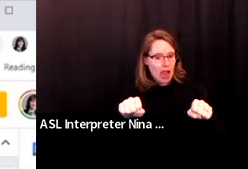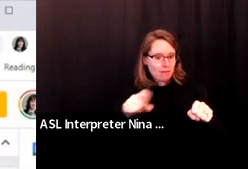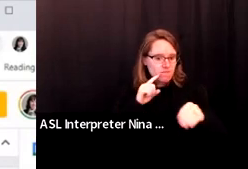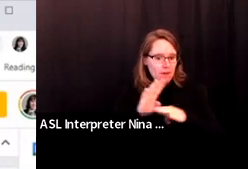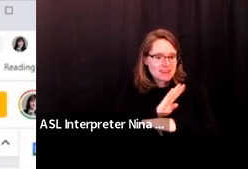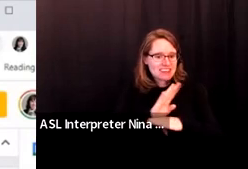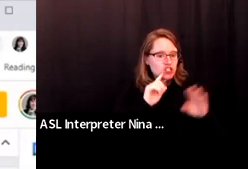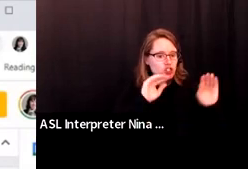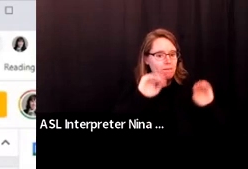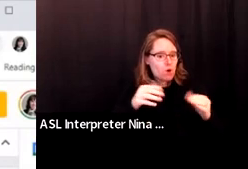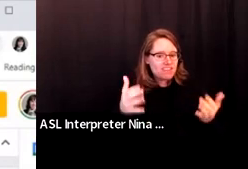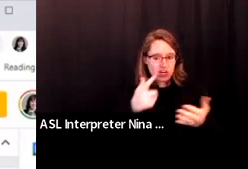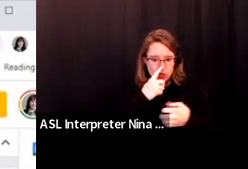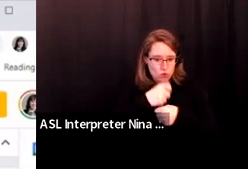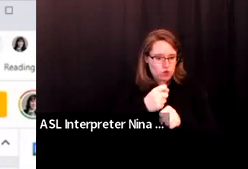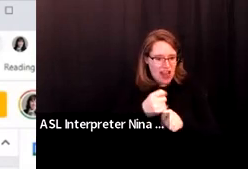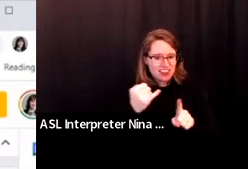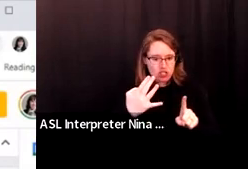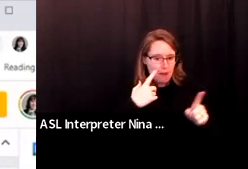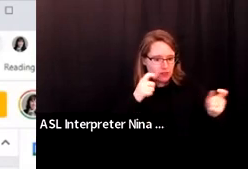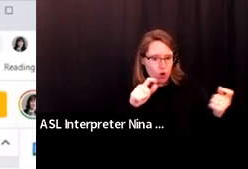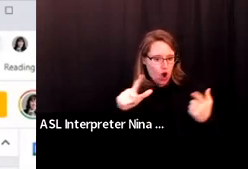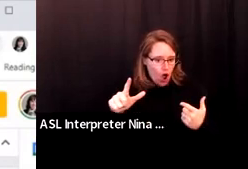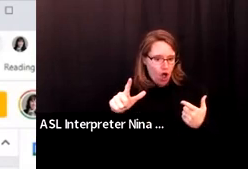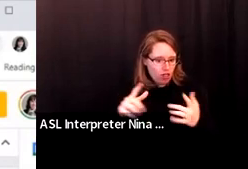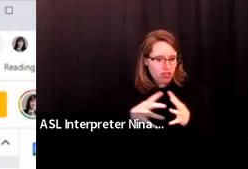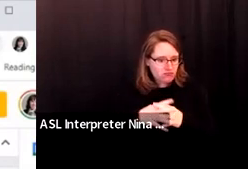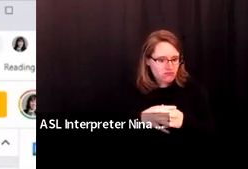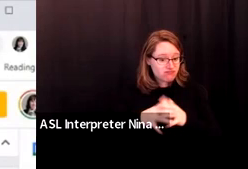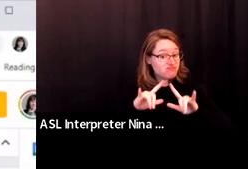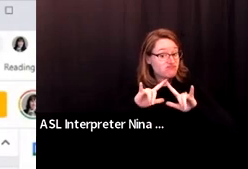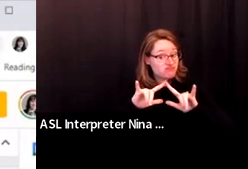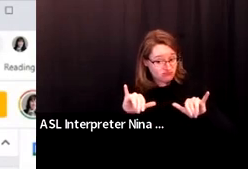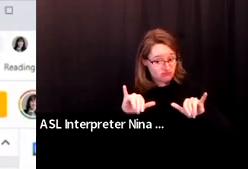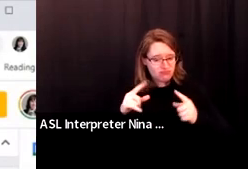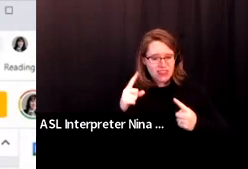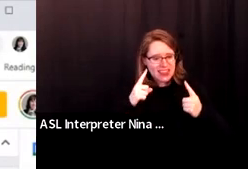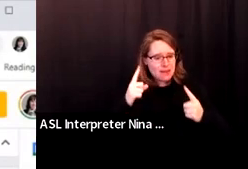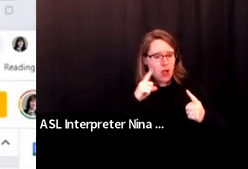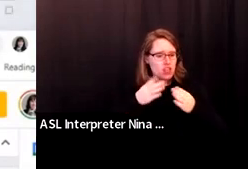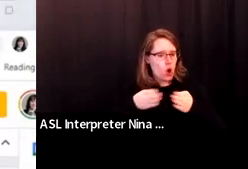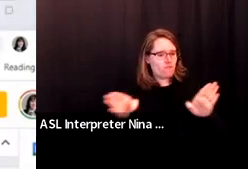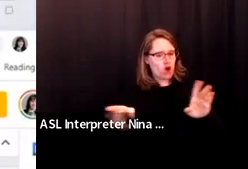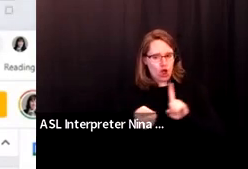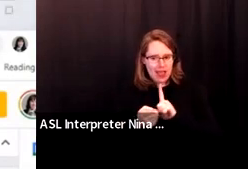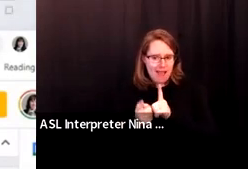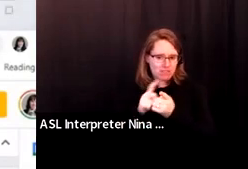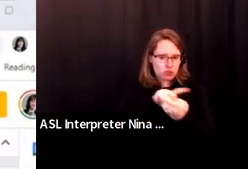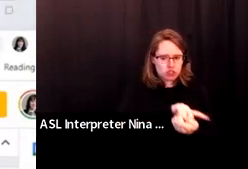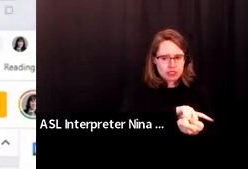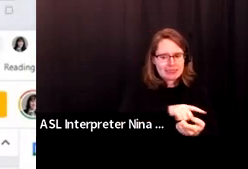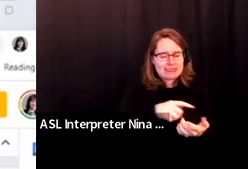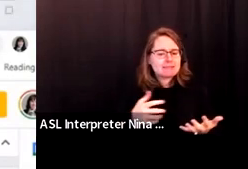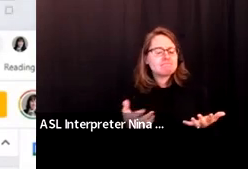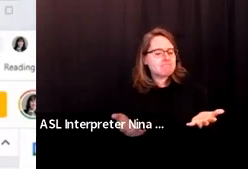jobs for all, while we also think about that overall evolution. So I don't know if it's